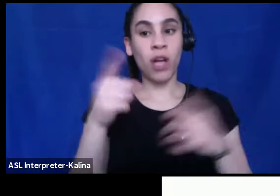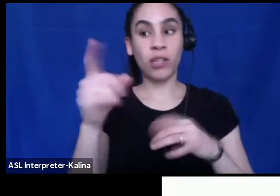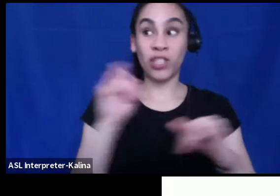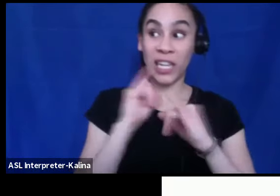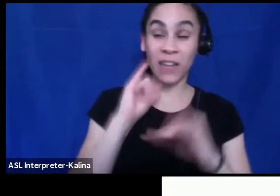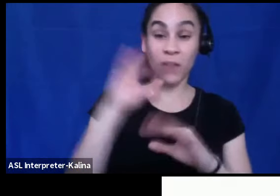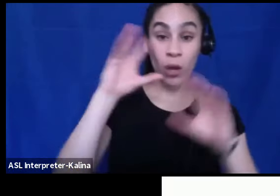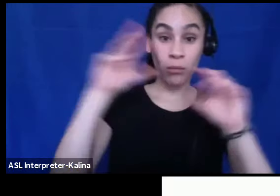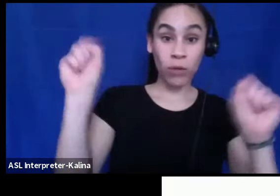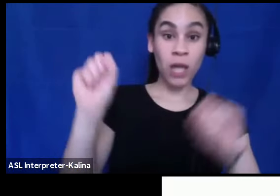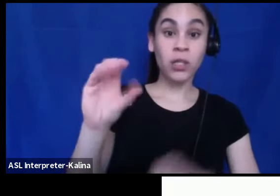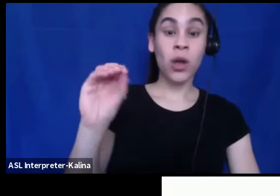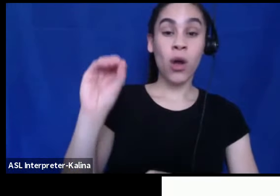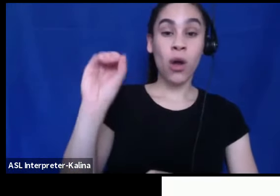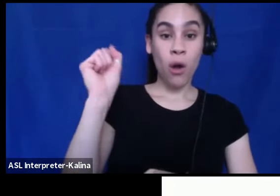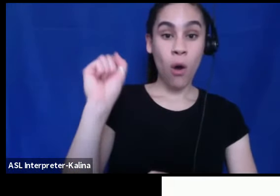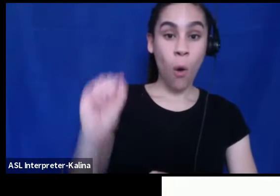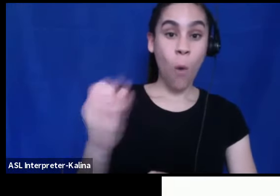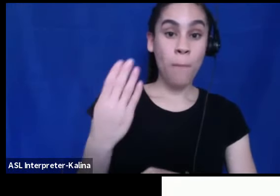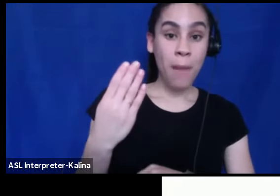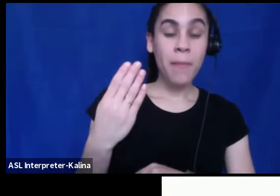Obama on like 8830.